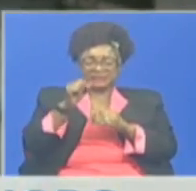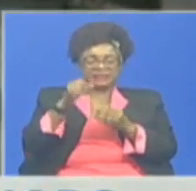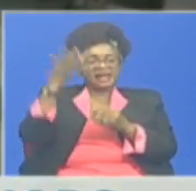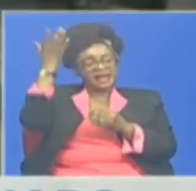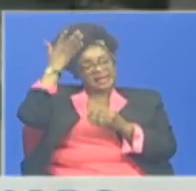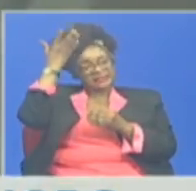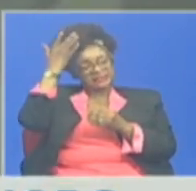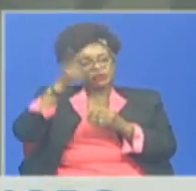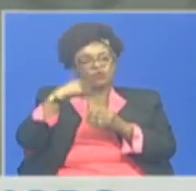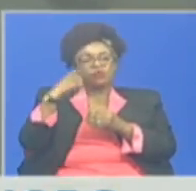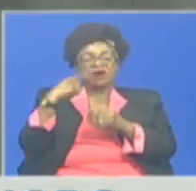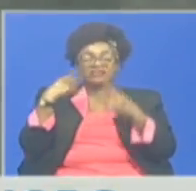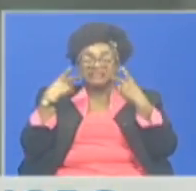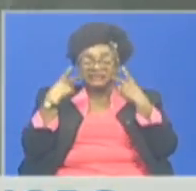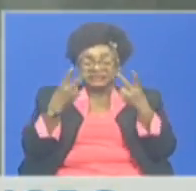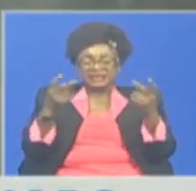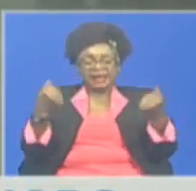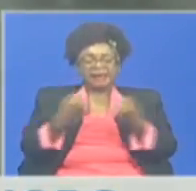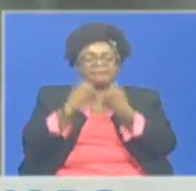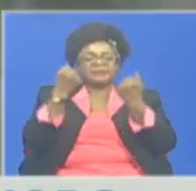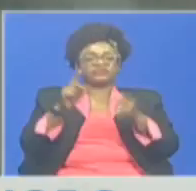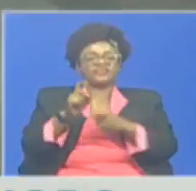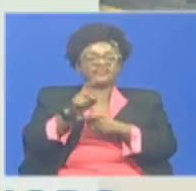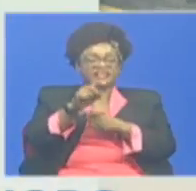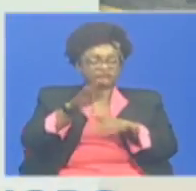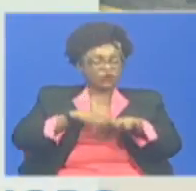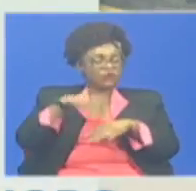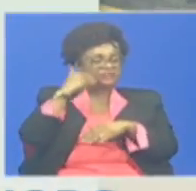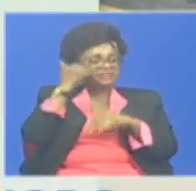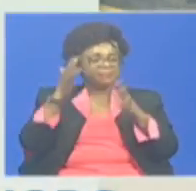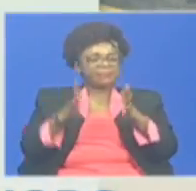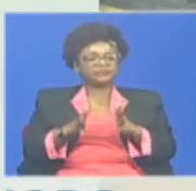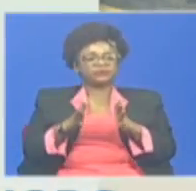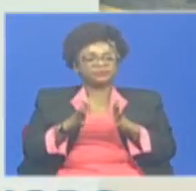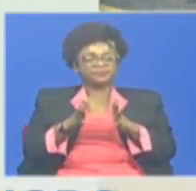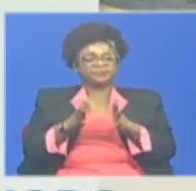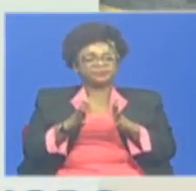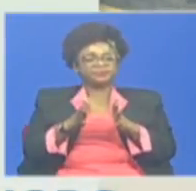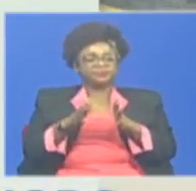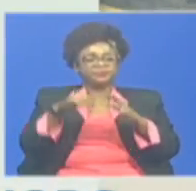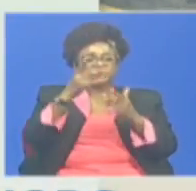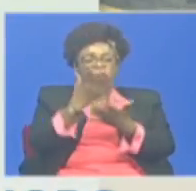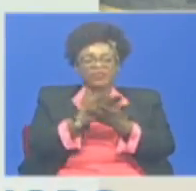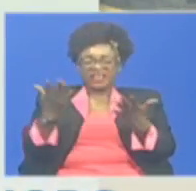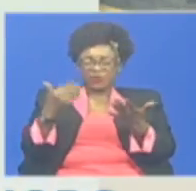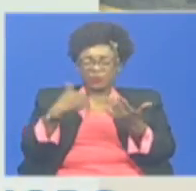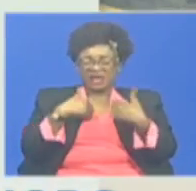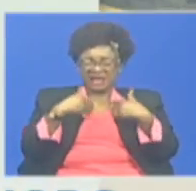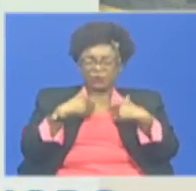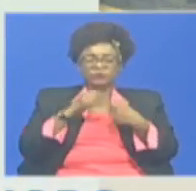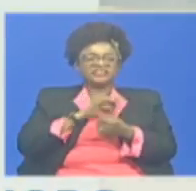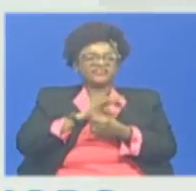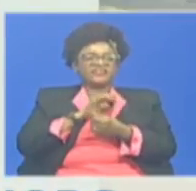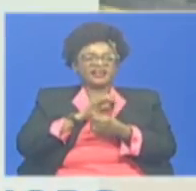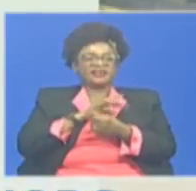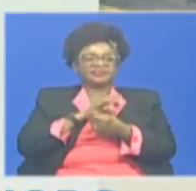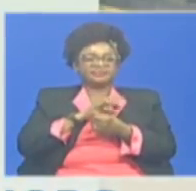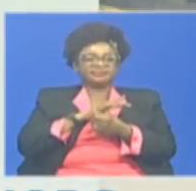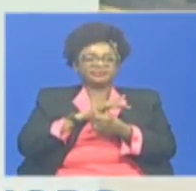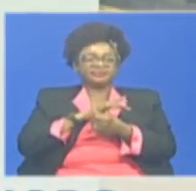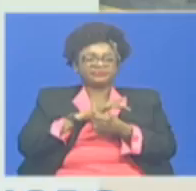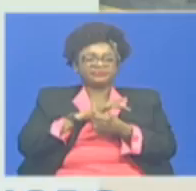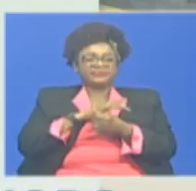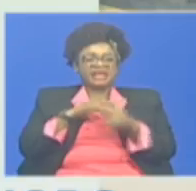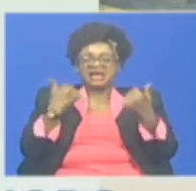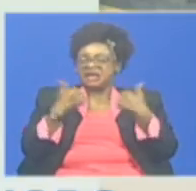seeing firsthand the impact of the virus on patients. One thing you had was fear, fear and fear and fear. We have never